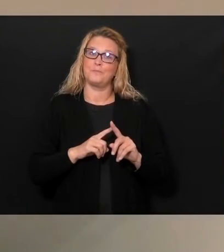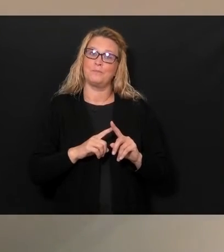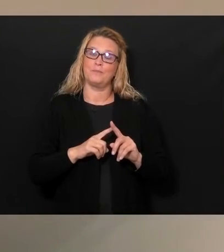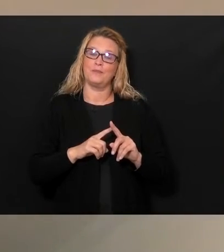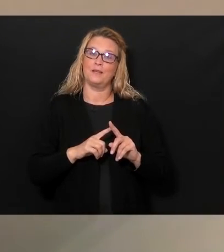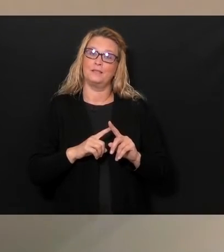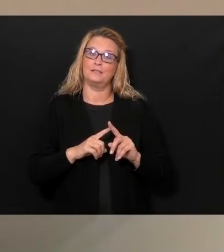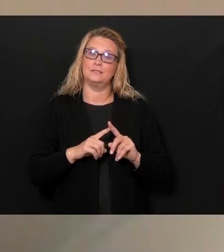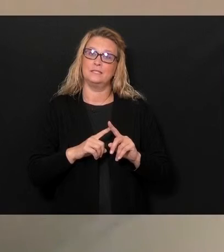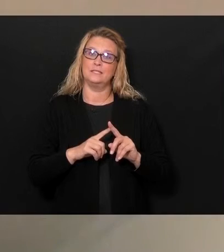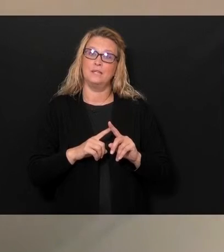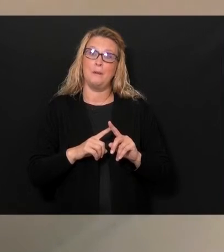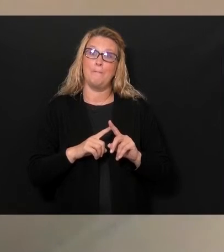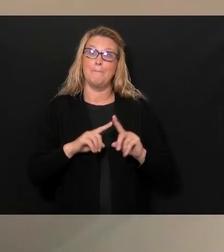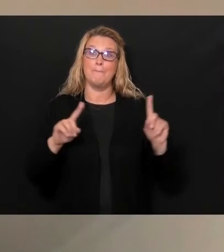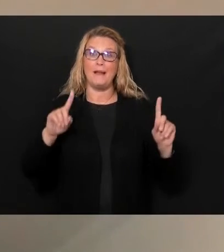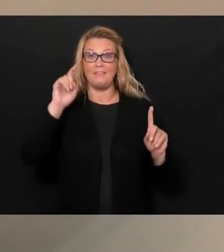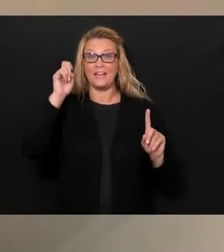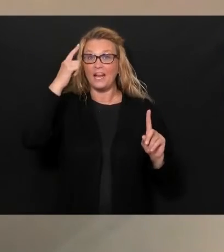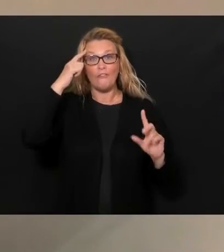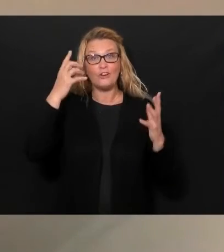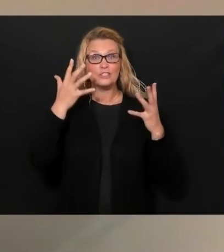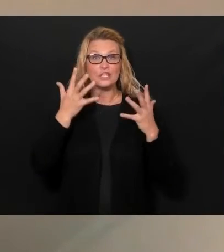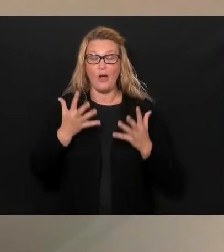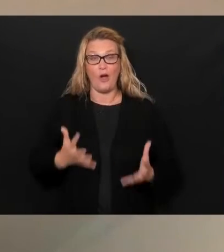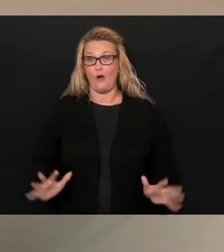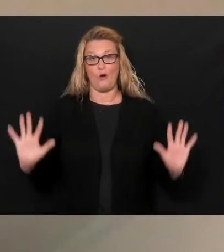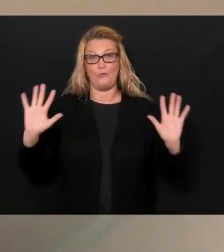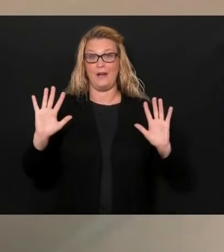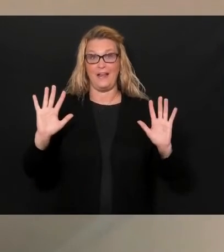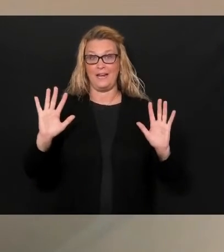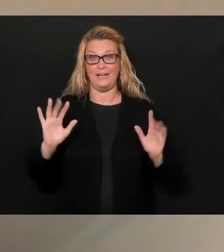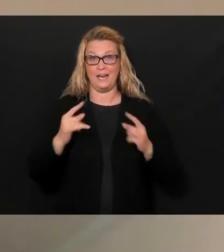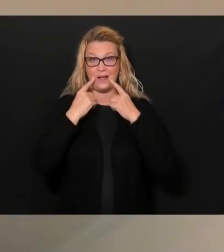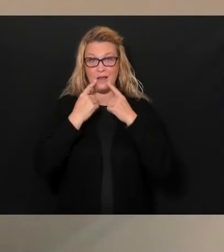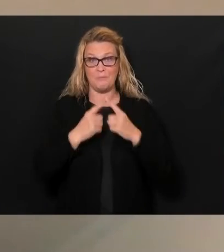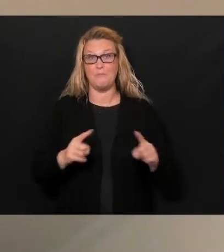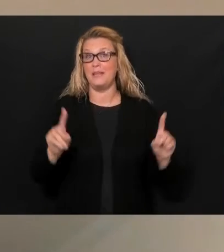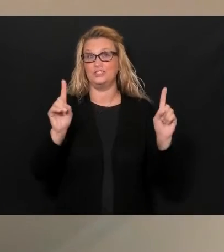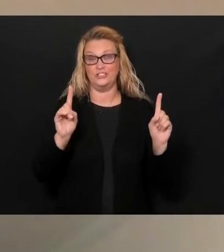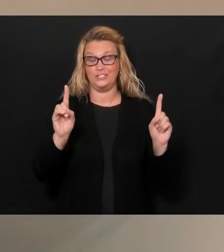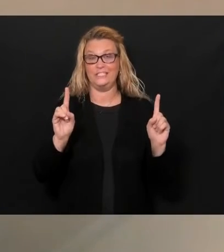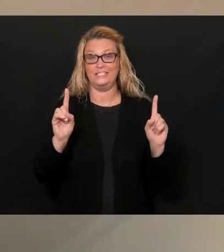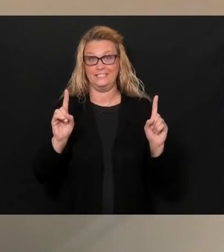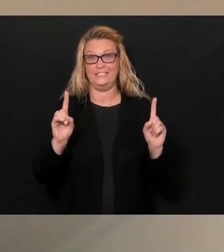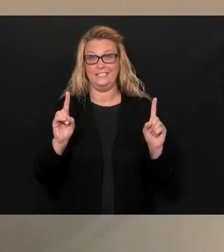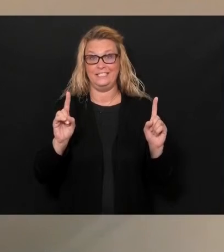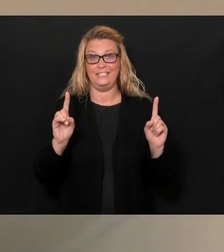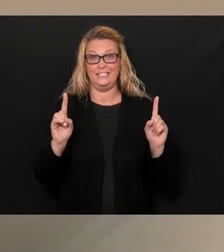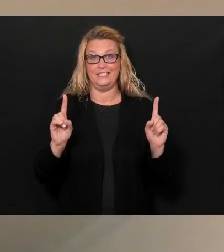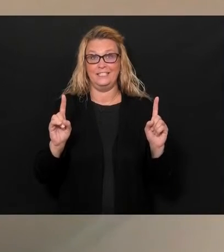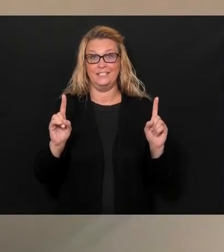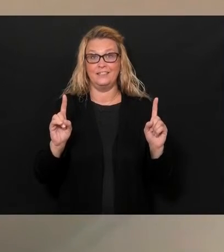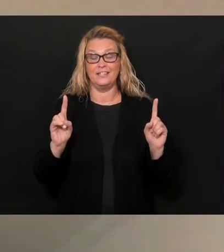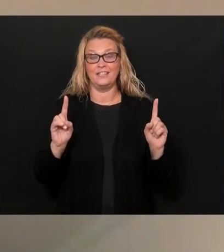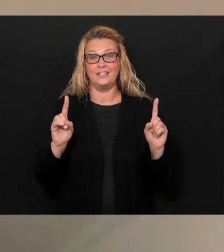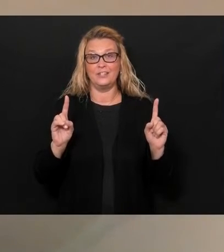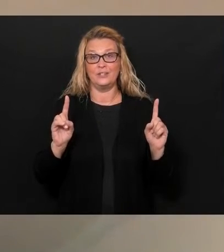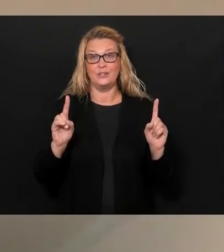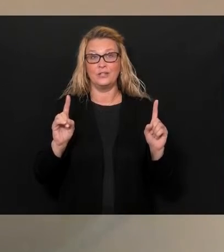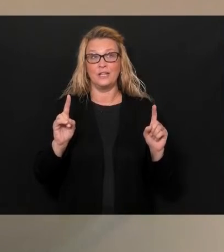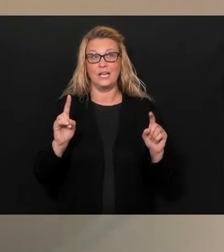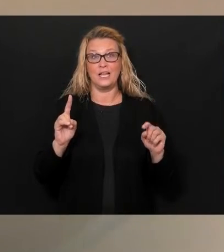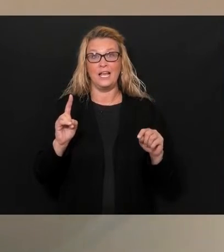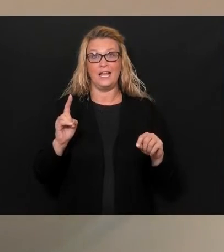repeat his very, very articulate way that he expressed this, it's